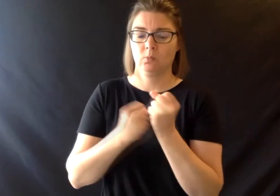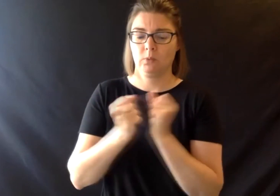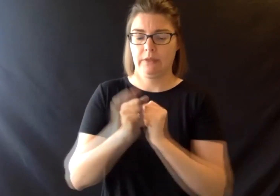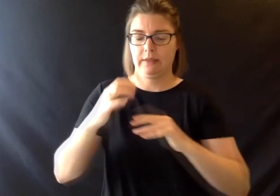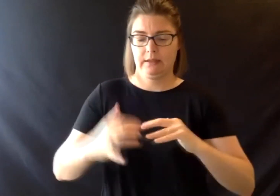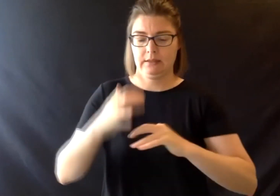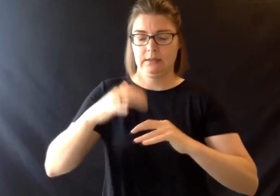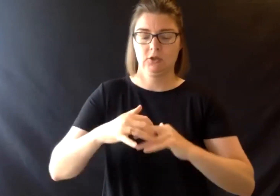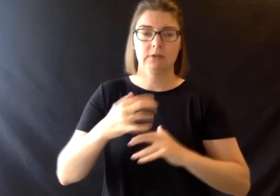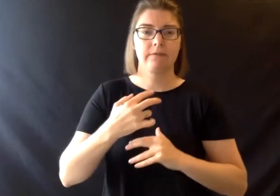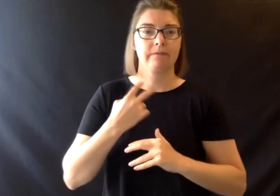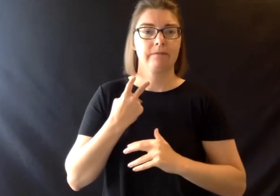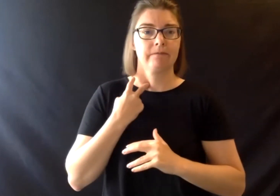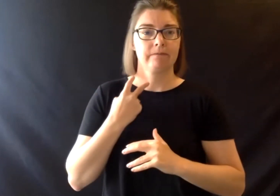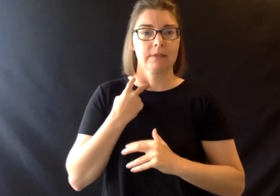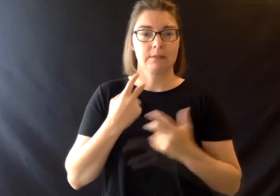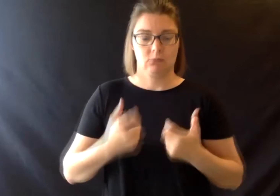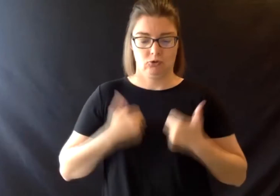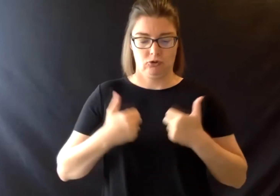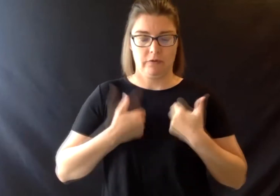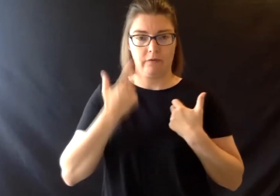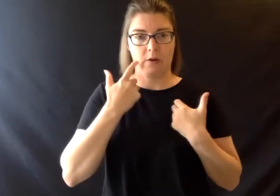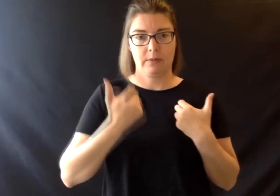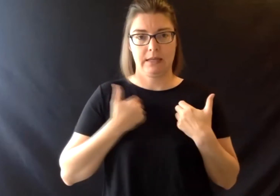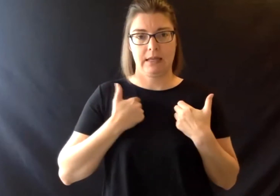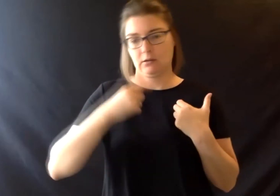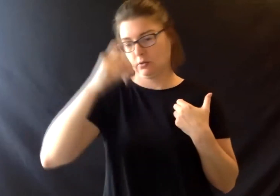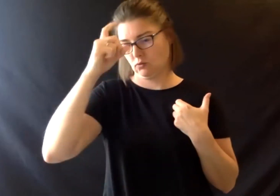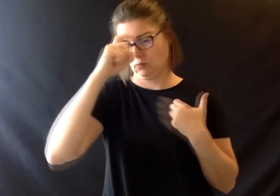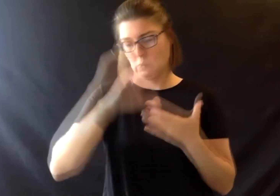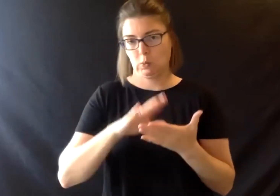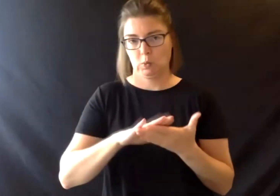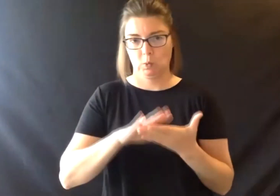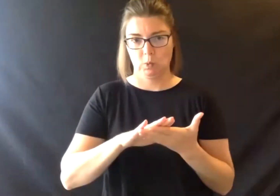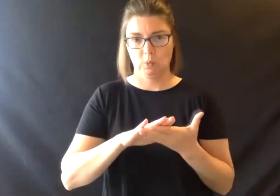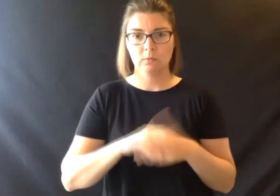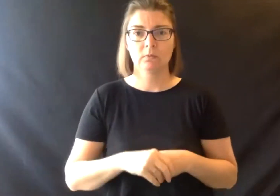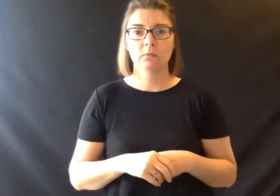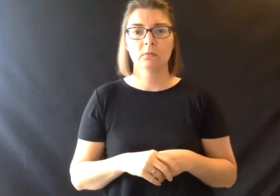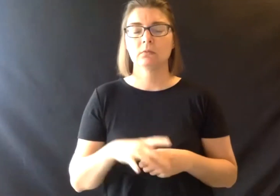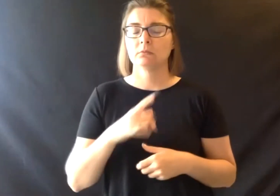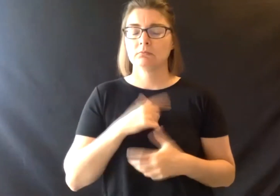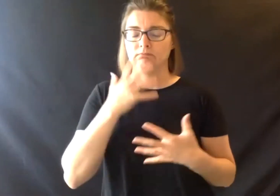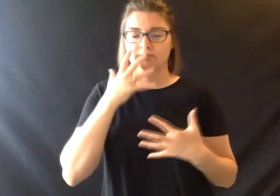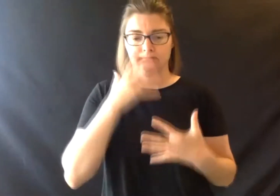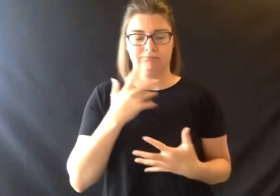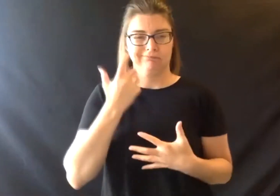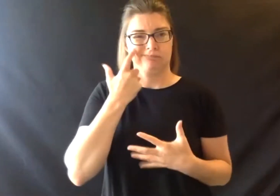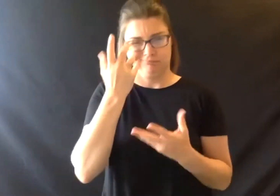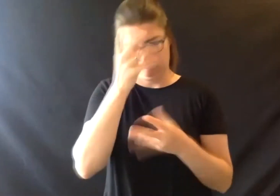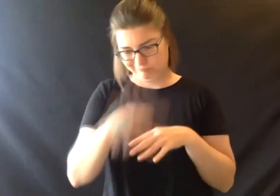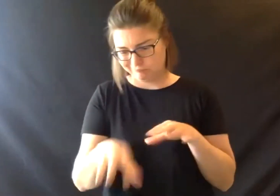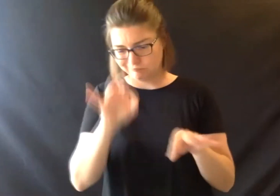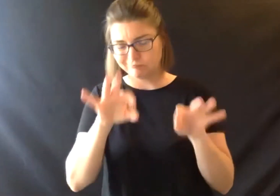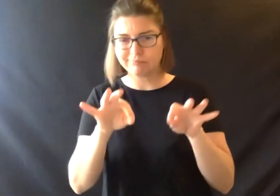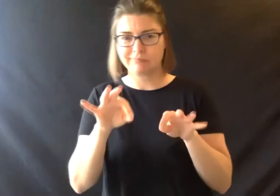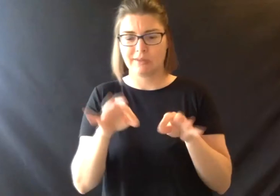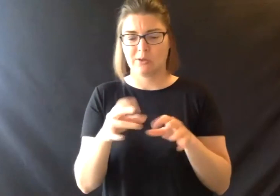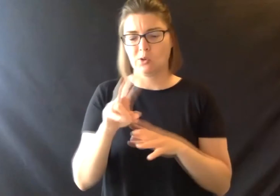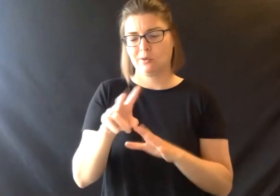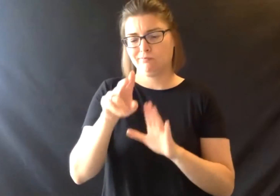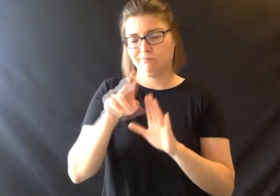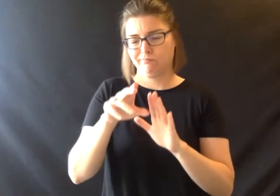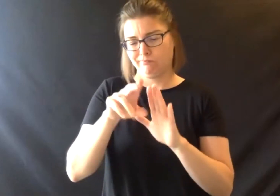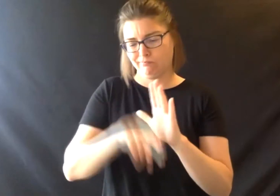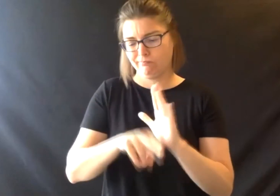with the Indigenous victims and survivors of Canada's residential schools. We are also deeply saddened by the recent discovery of the remains of